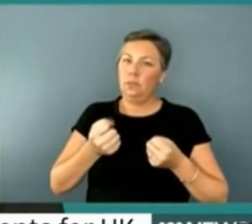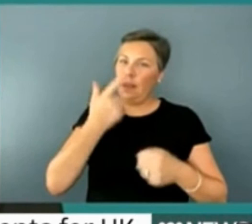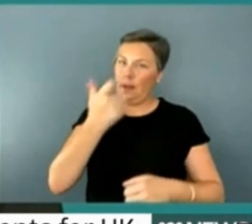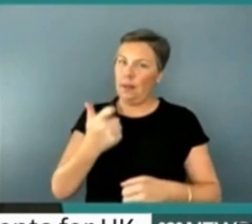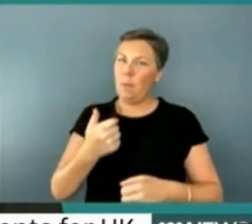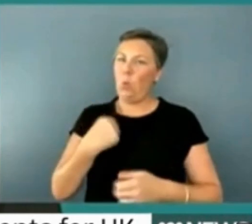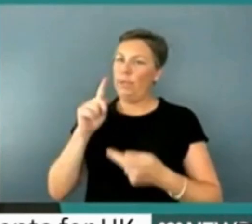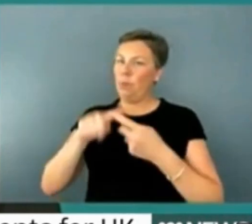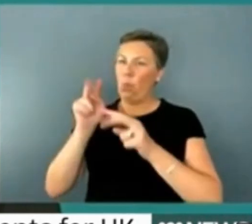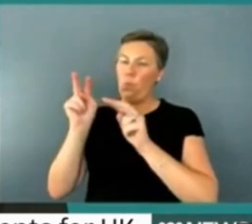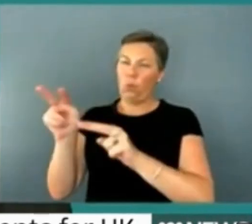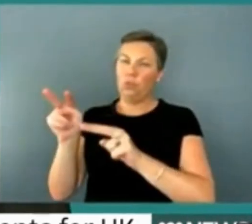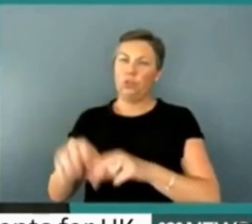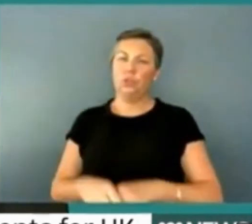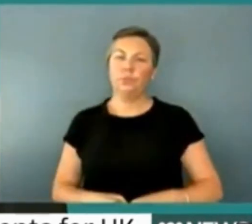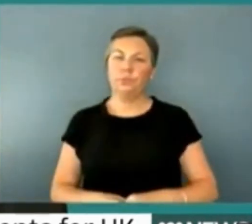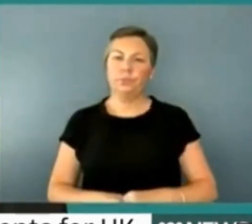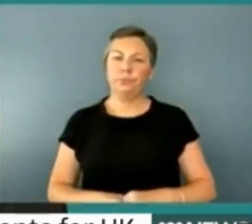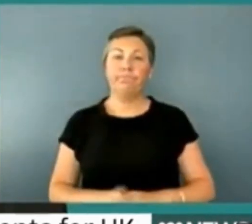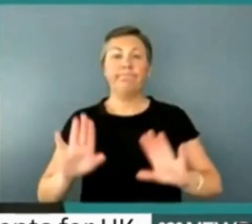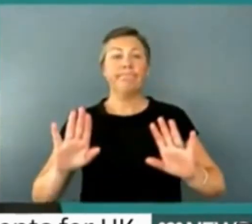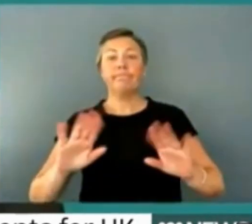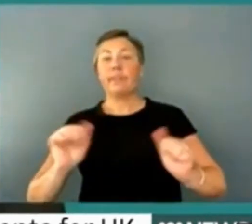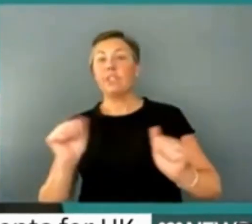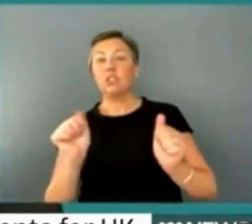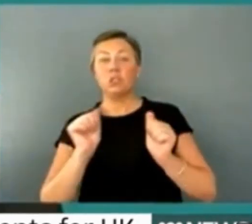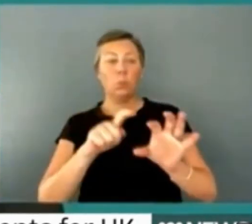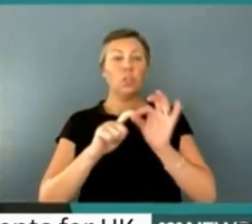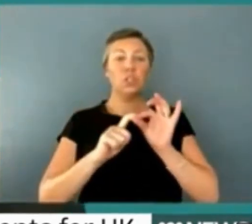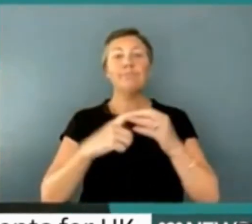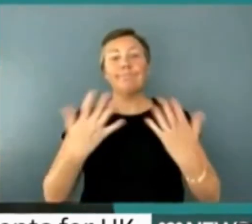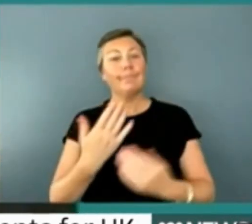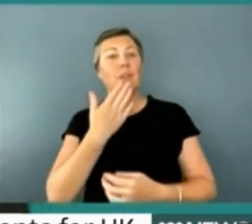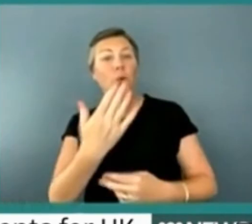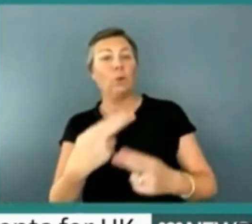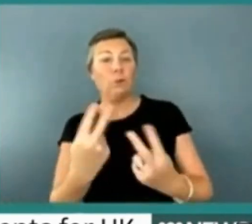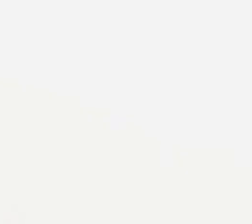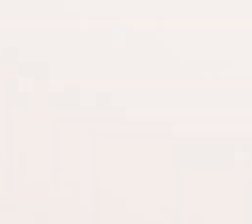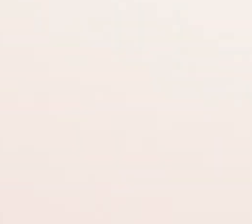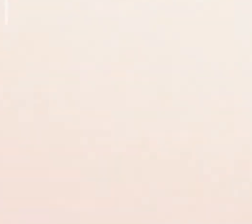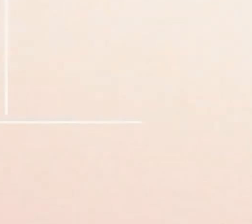All right, I think that's the end of the questions, and thanks very much for your interest.